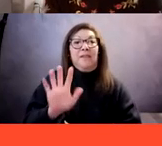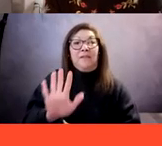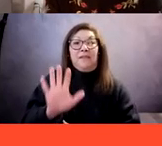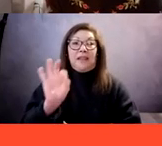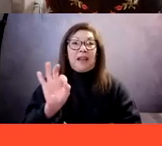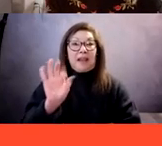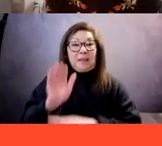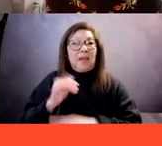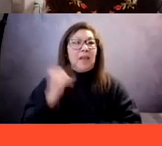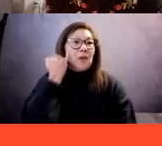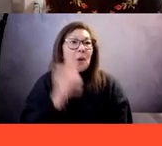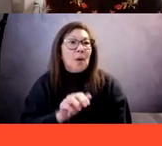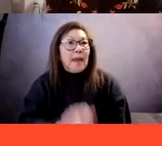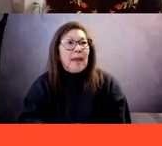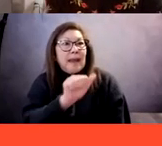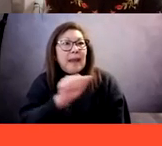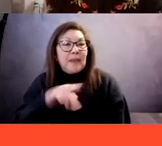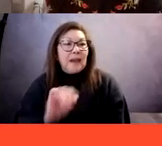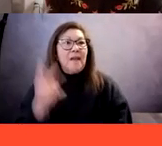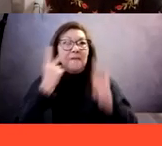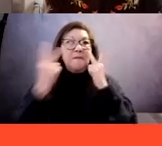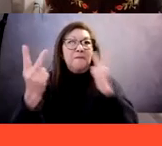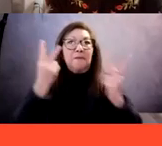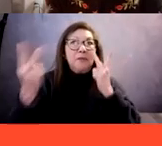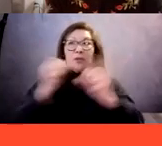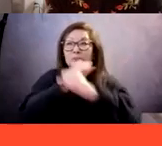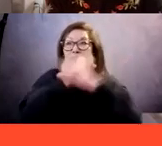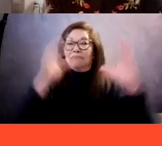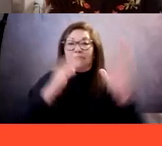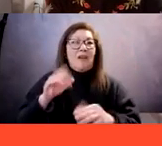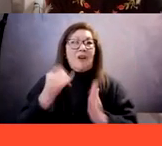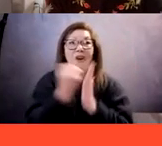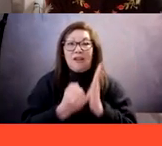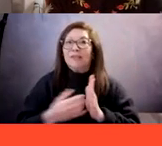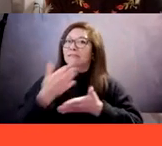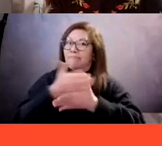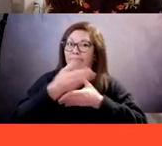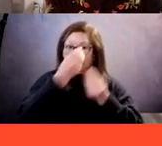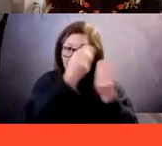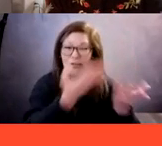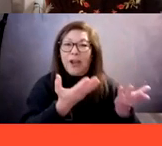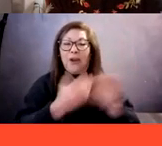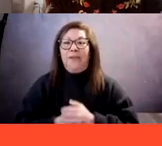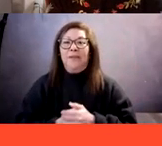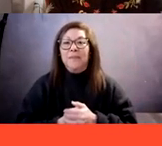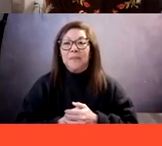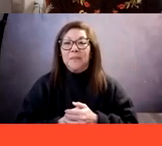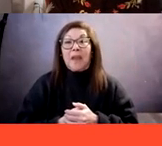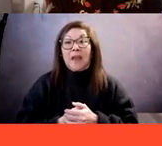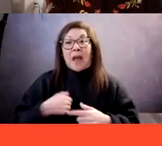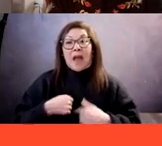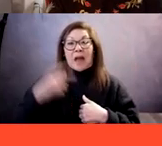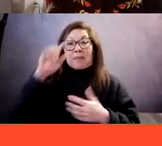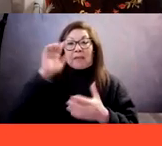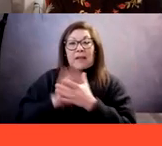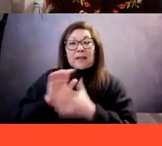any AAPI visual artists, please share the opportunity with them. I believe the link is going